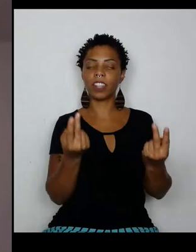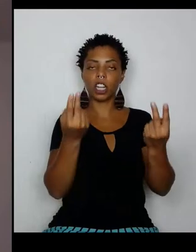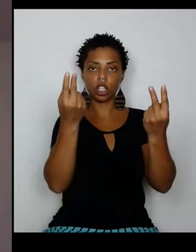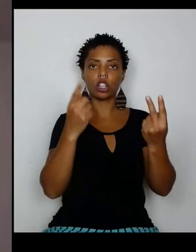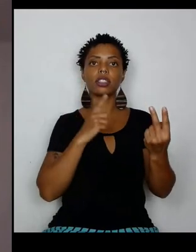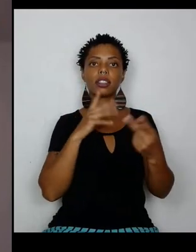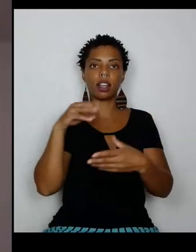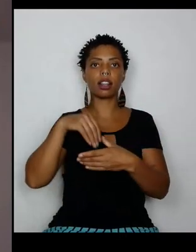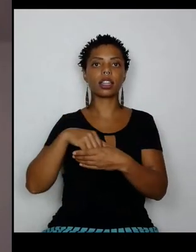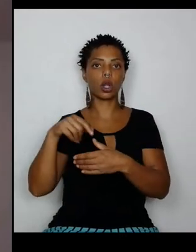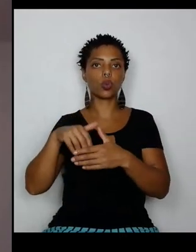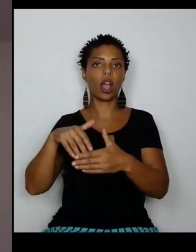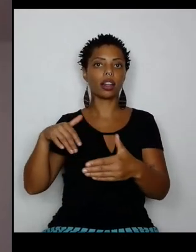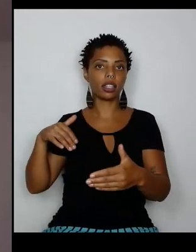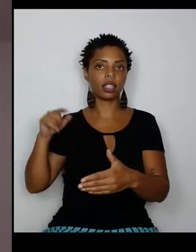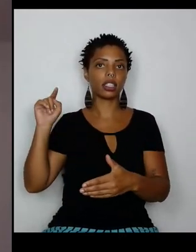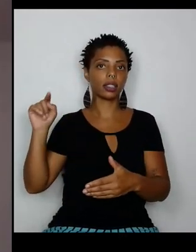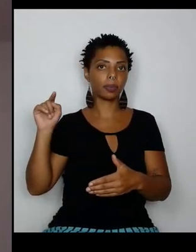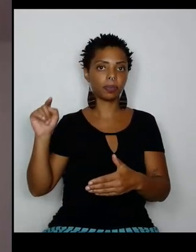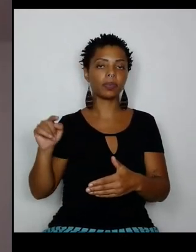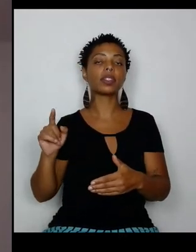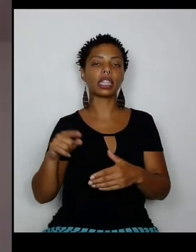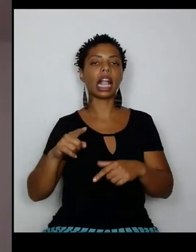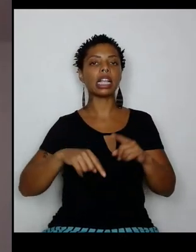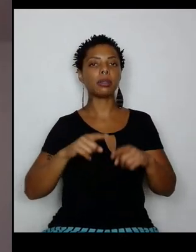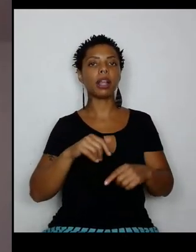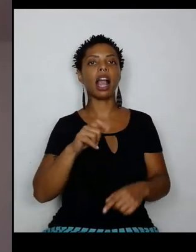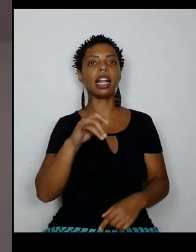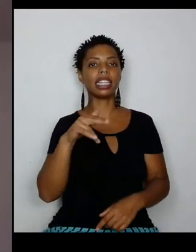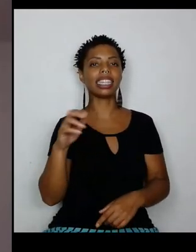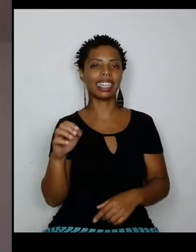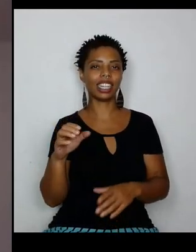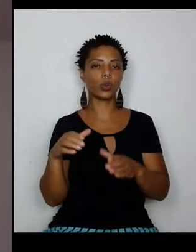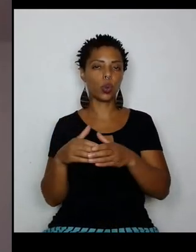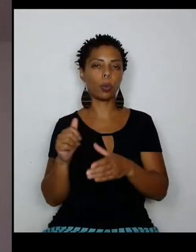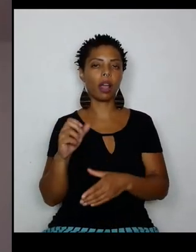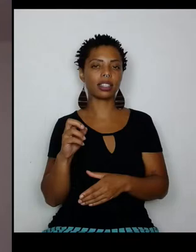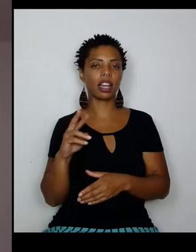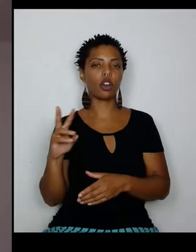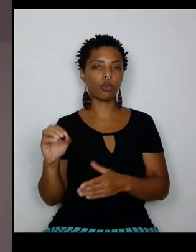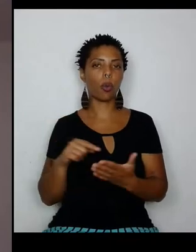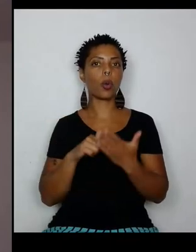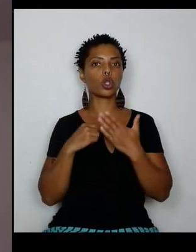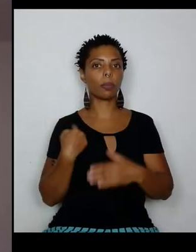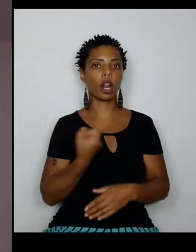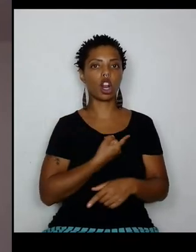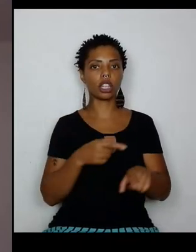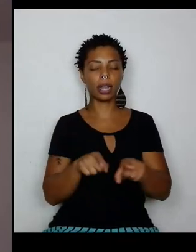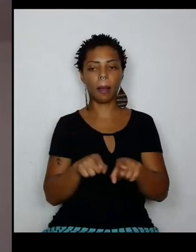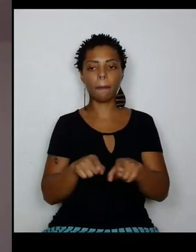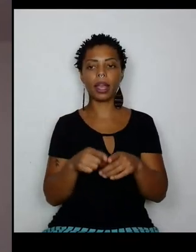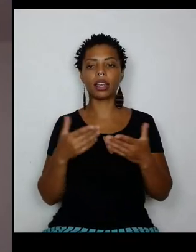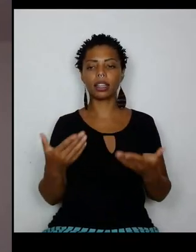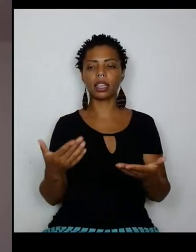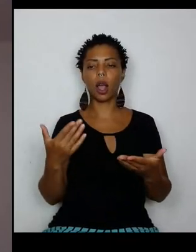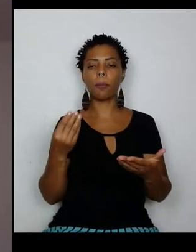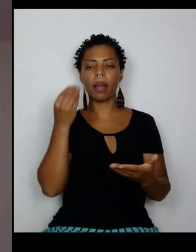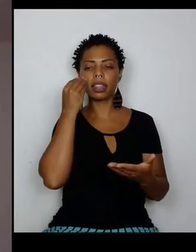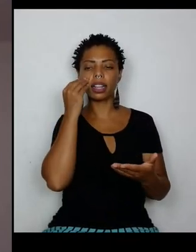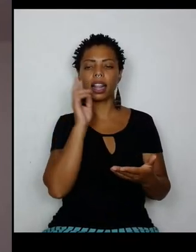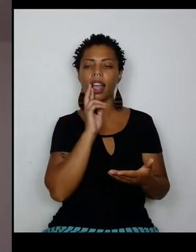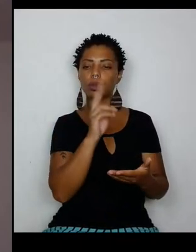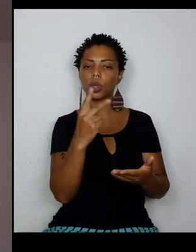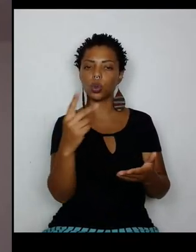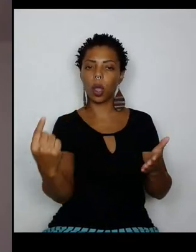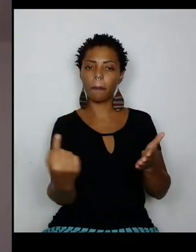we've got great documentation which is part of the museum's collection on the restoration of